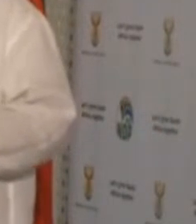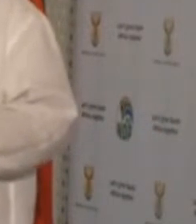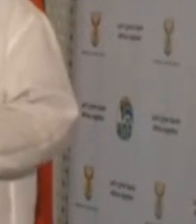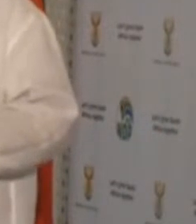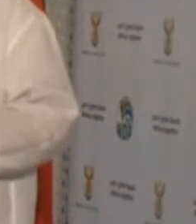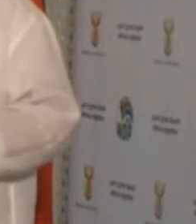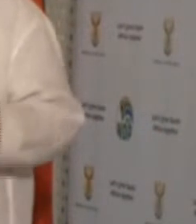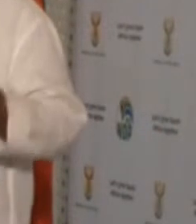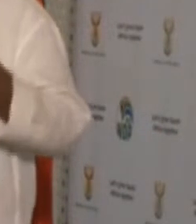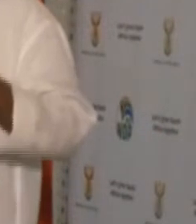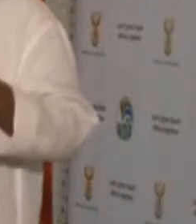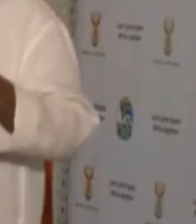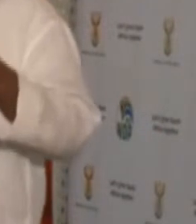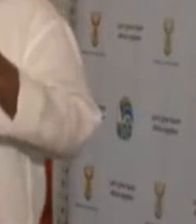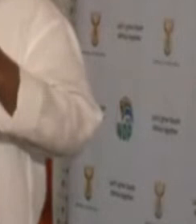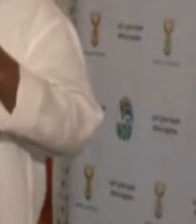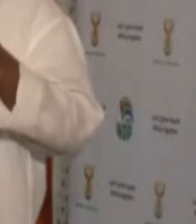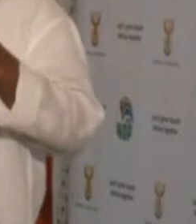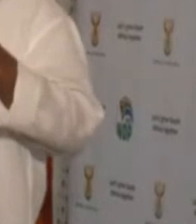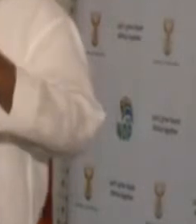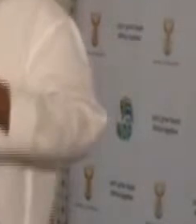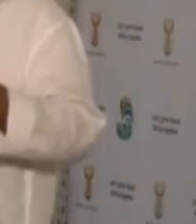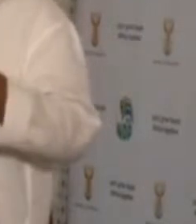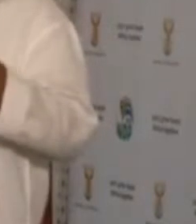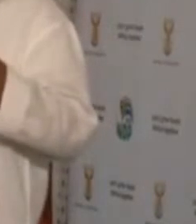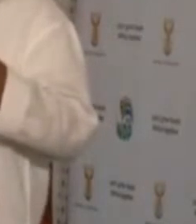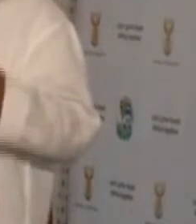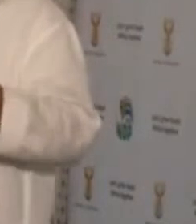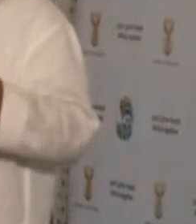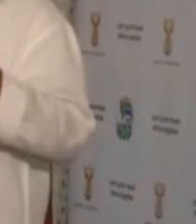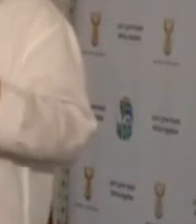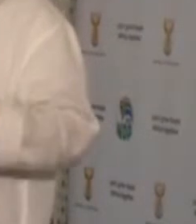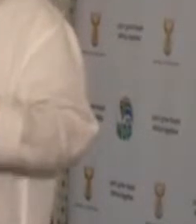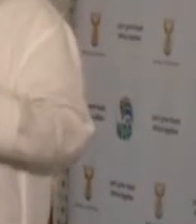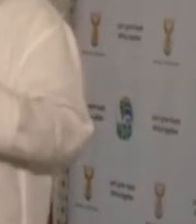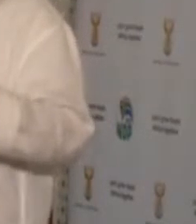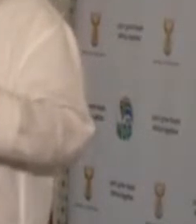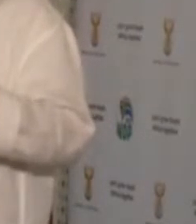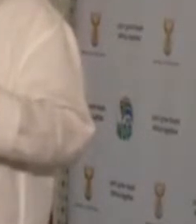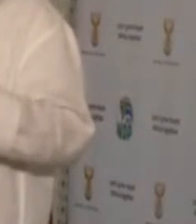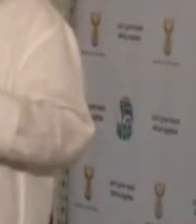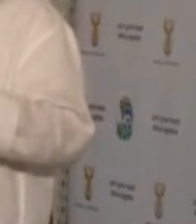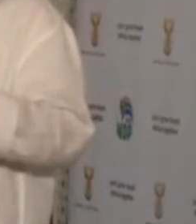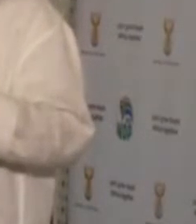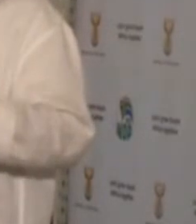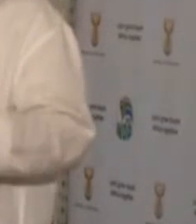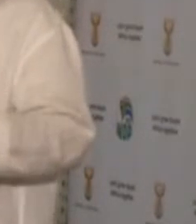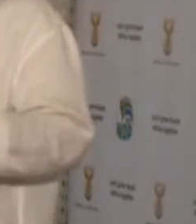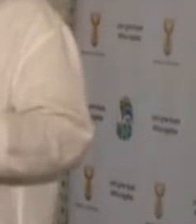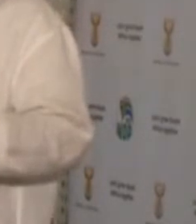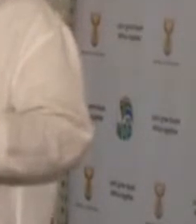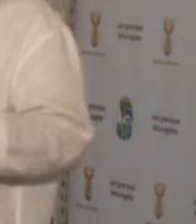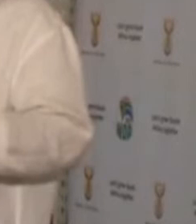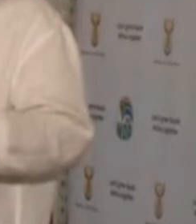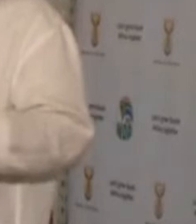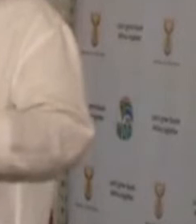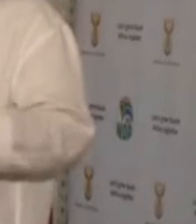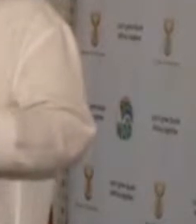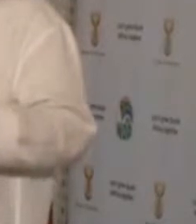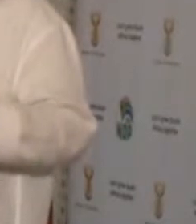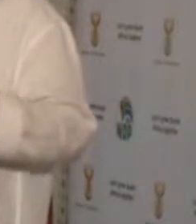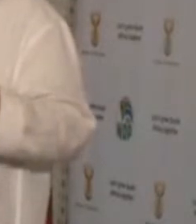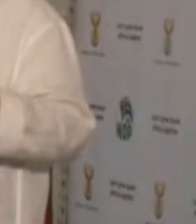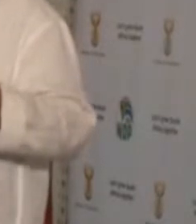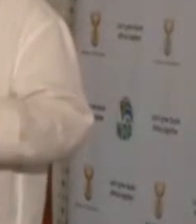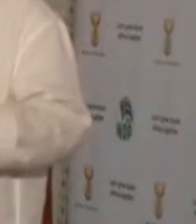process. So if anybody asks what happened to the 285 million rands, is